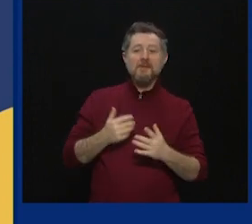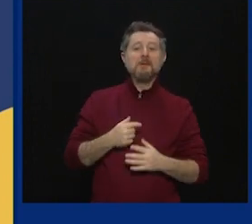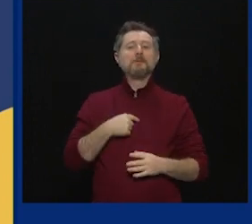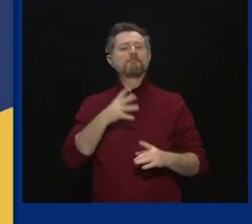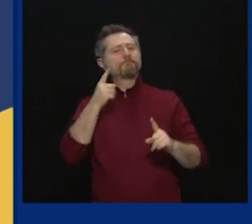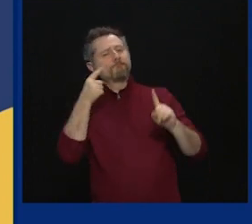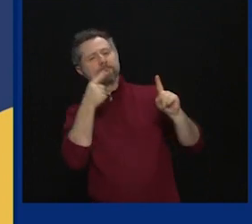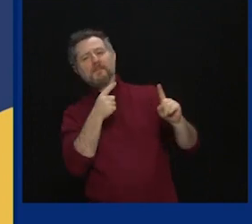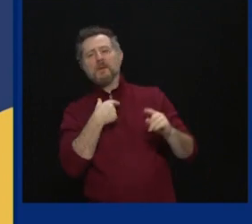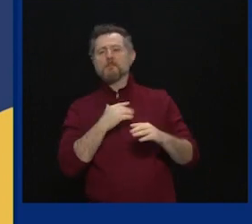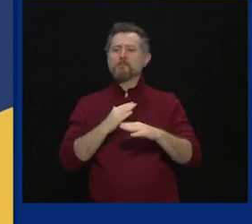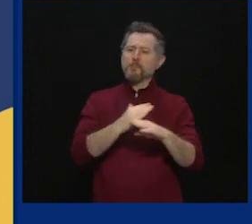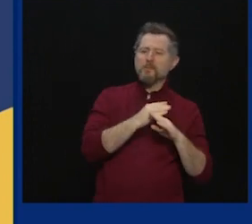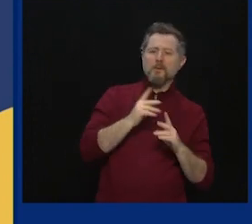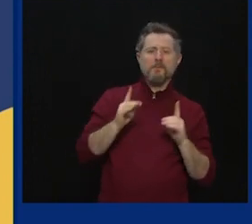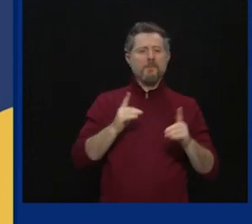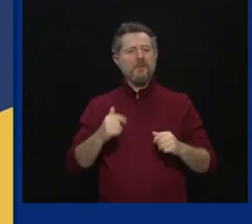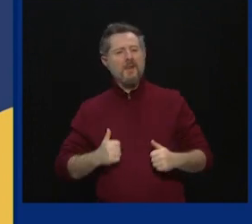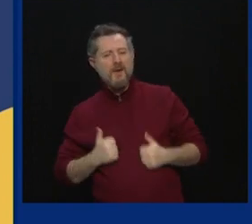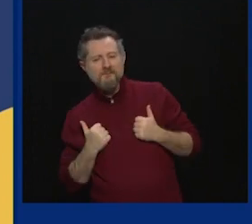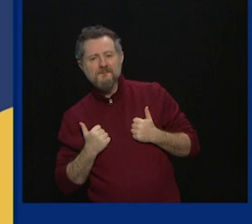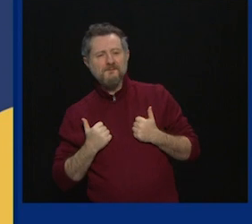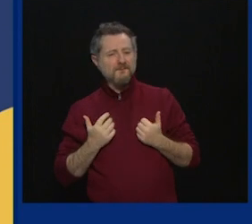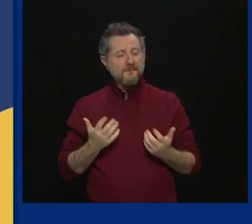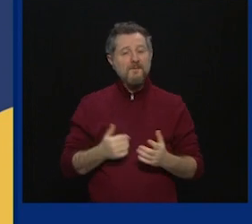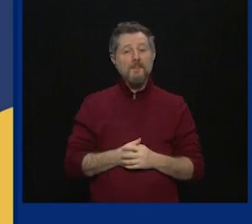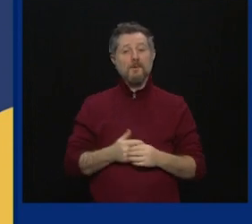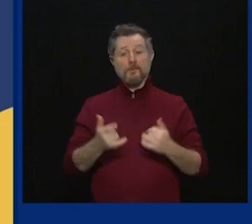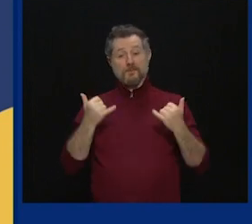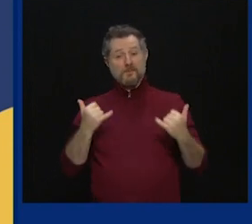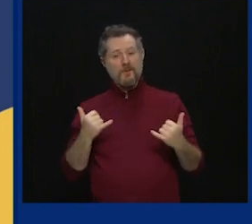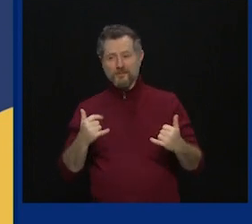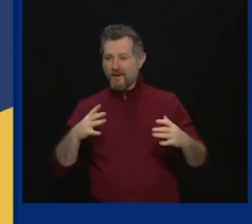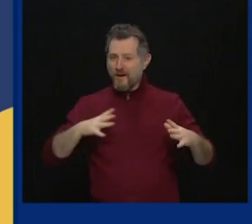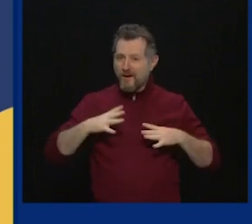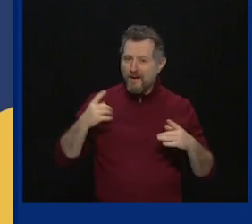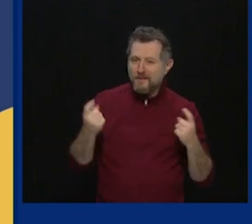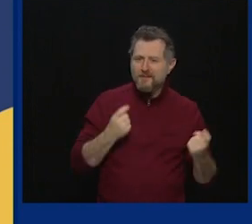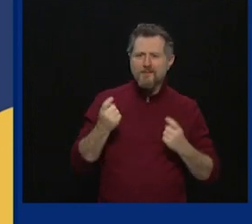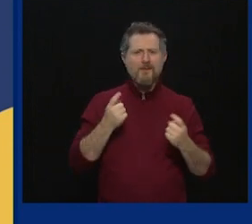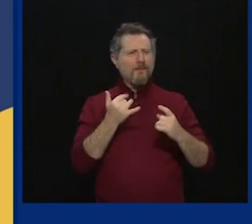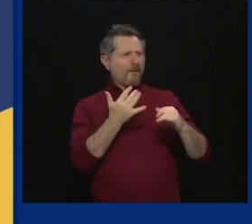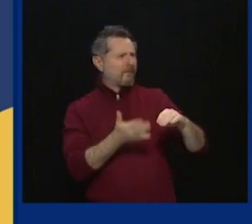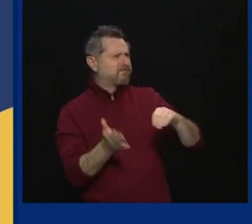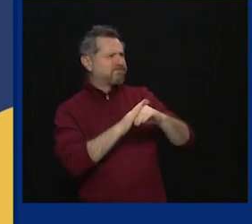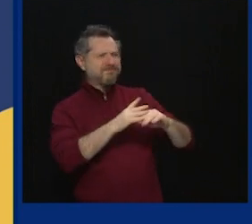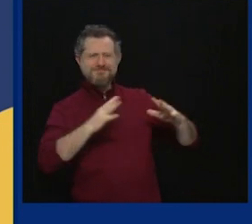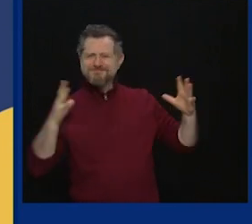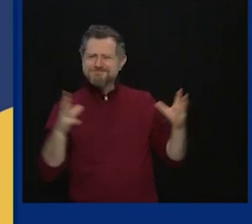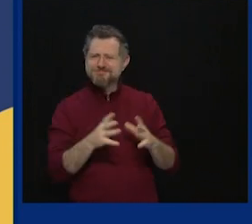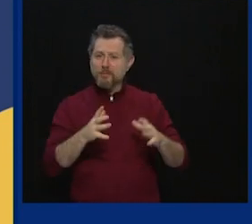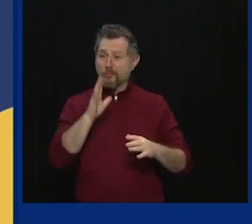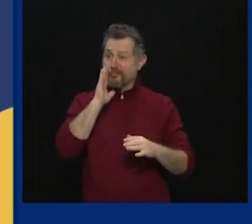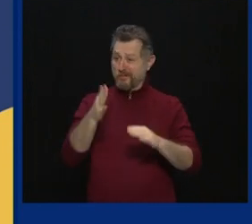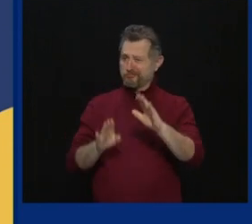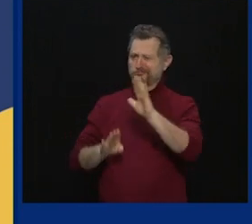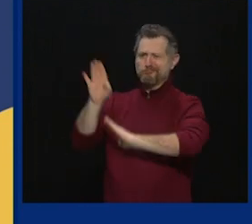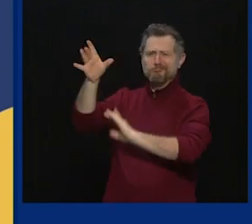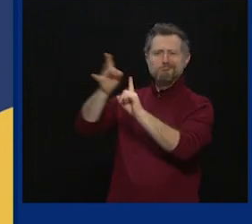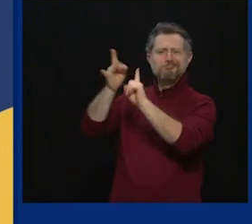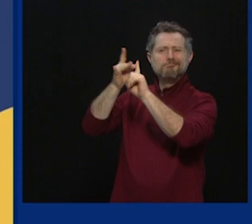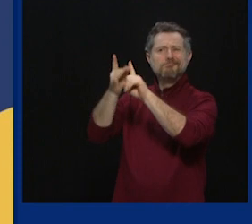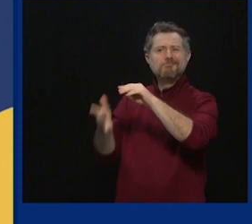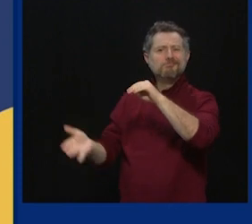we're experiencing right now, which is a holiday surge. And I'll show you some numbers in a couple of moments that'll confirm in everyone's minds that we